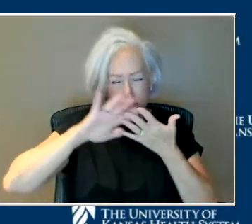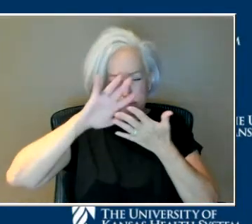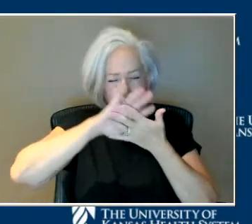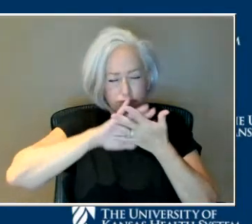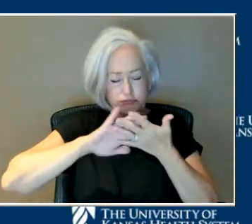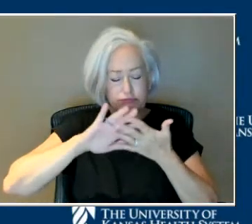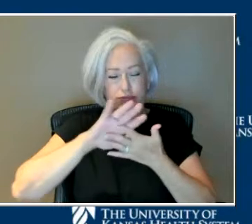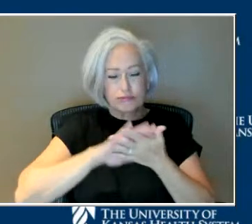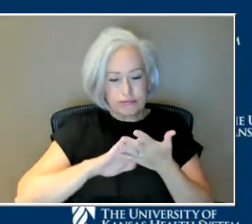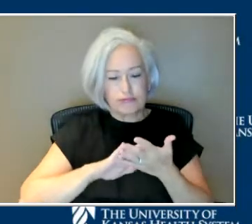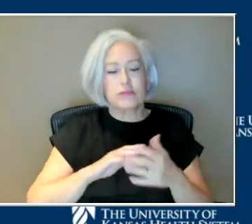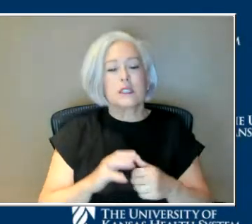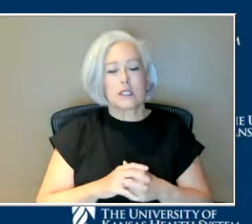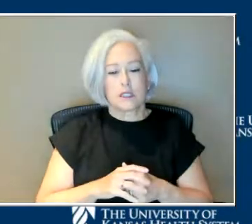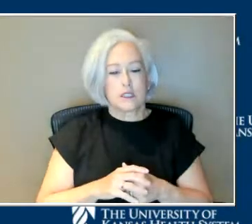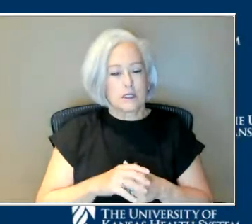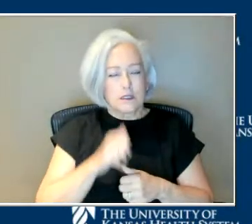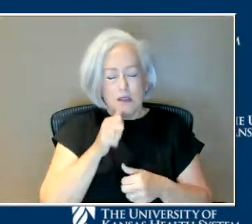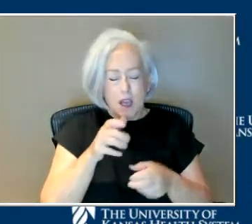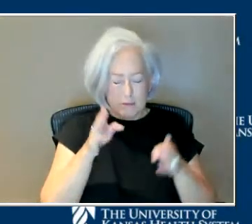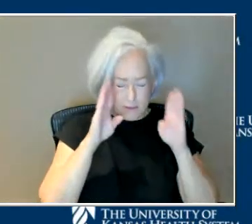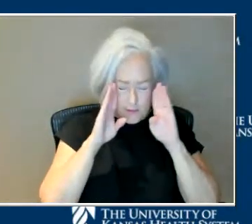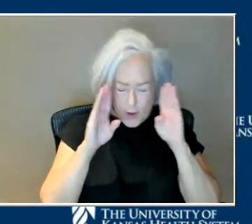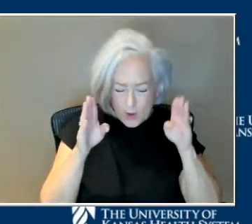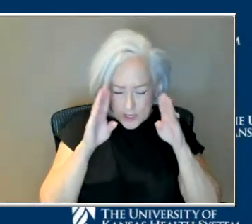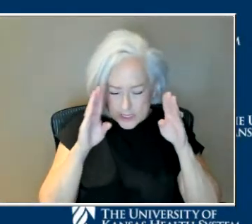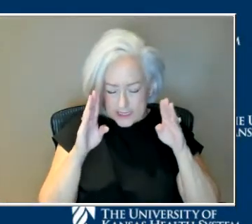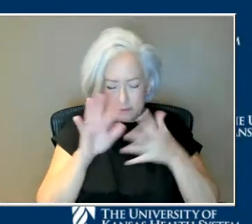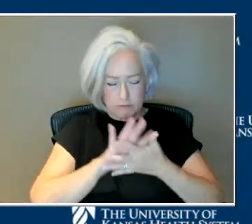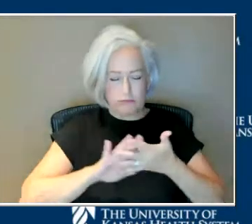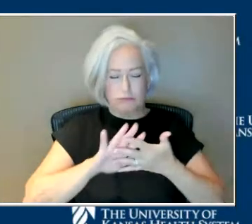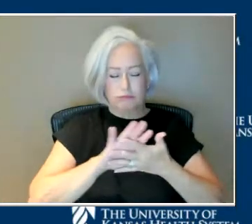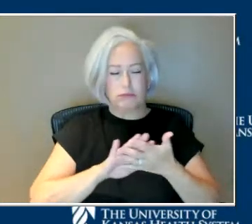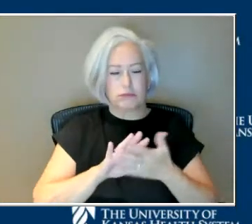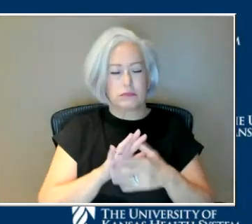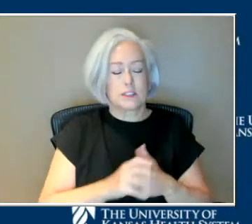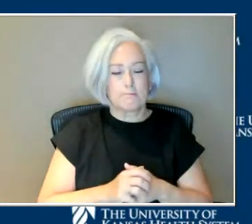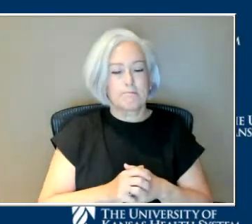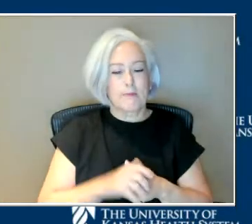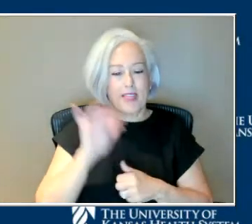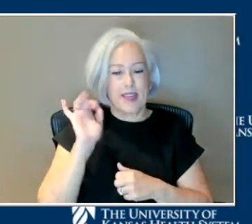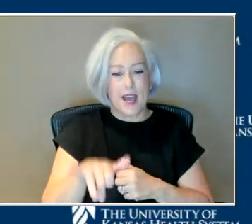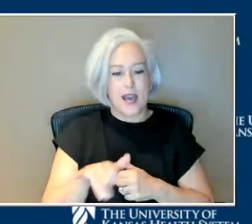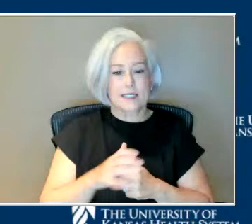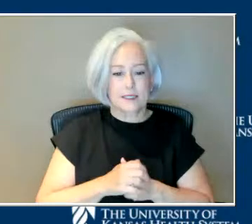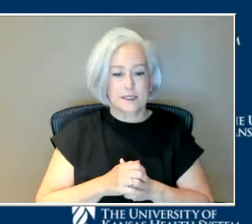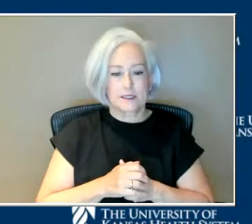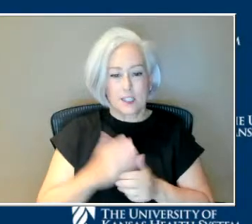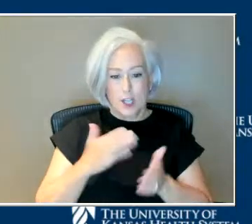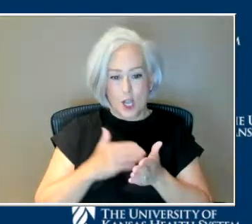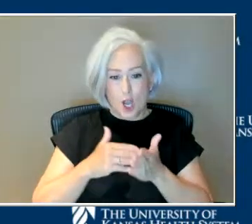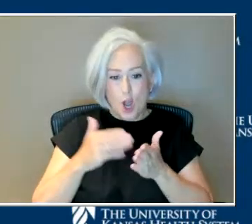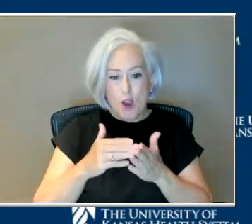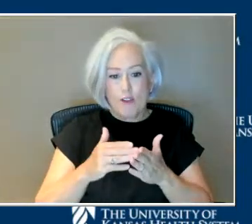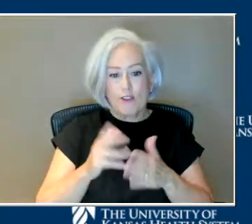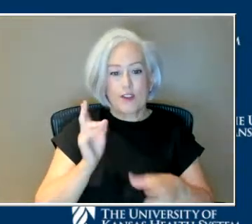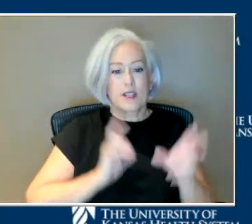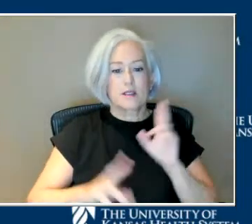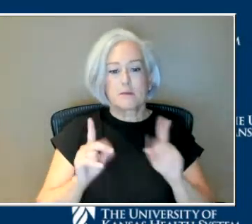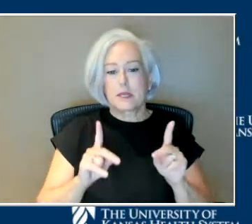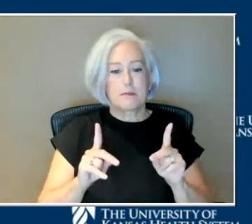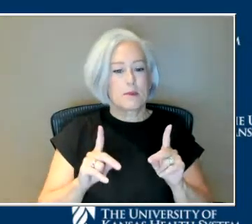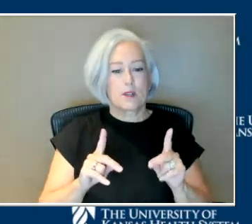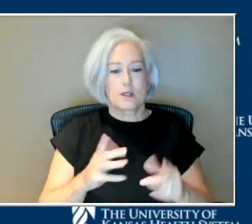awareness or acuity. I would say it's very much that. A lot of people get lightheaded and short of breath and just feel